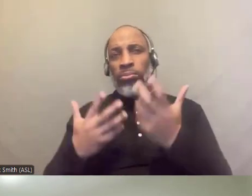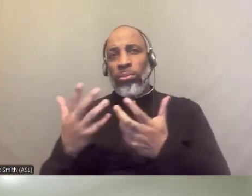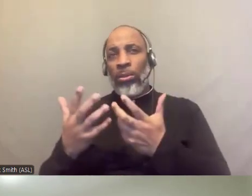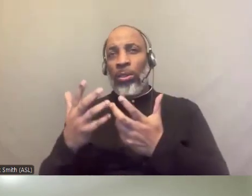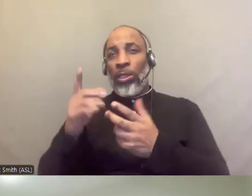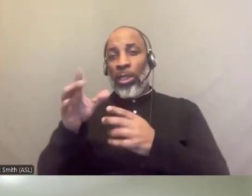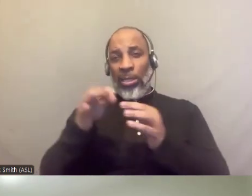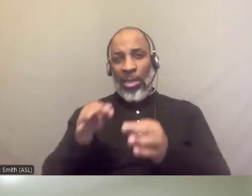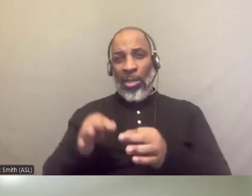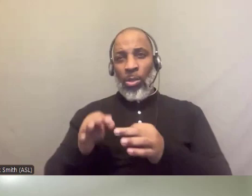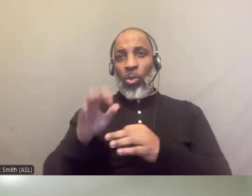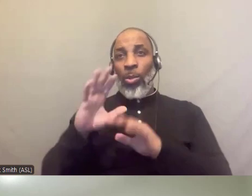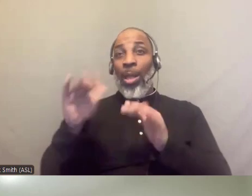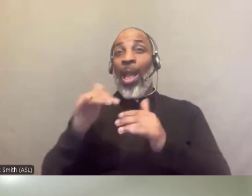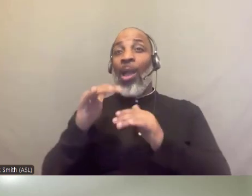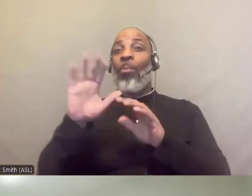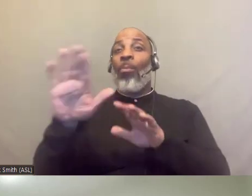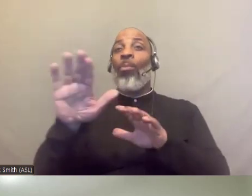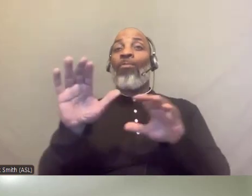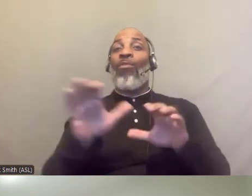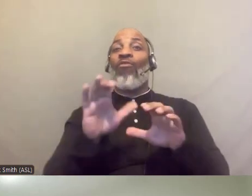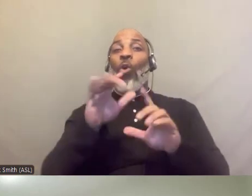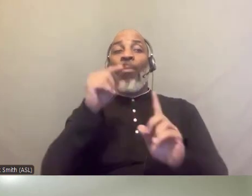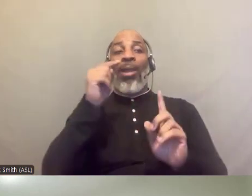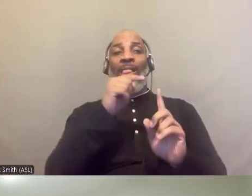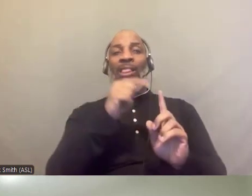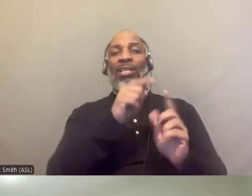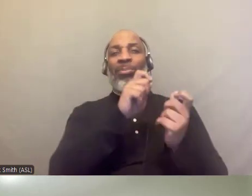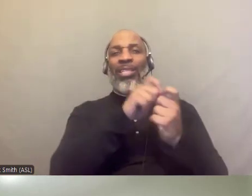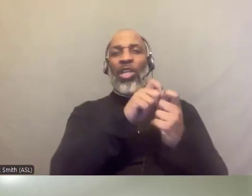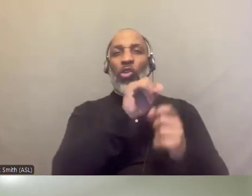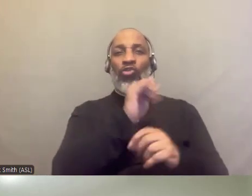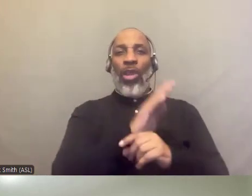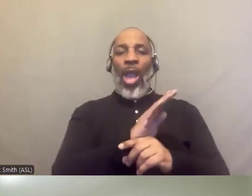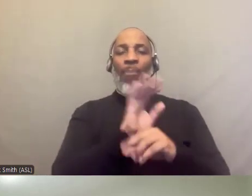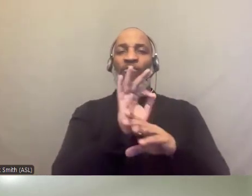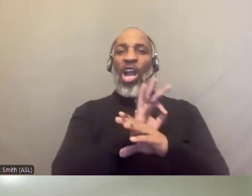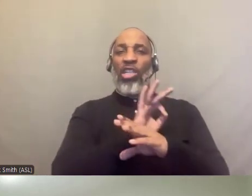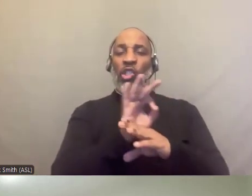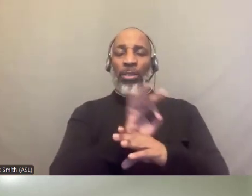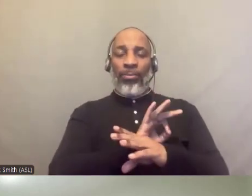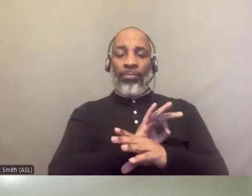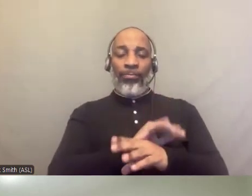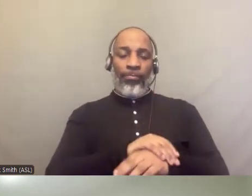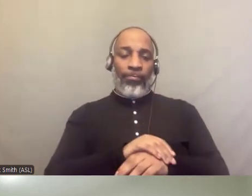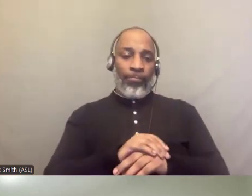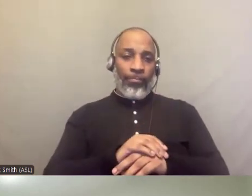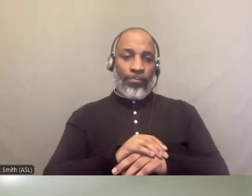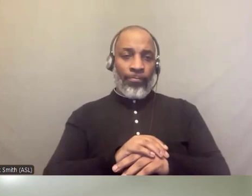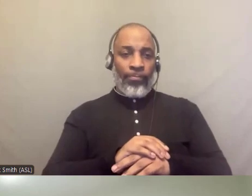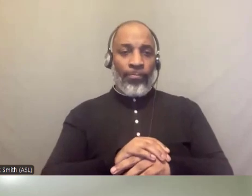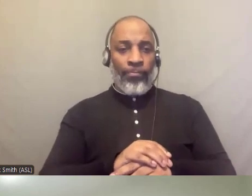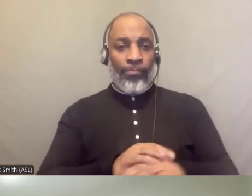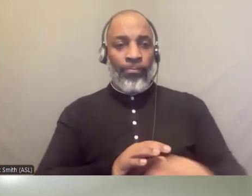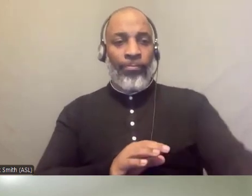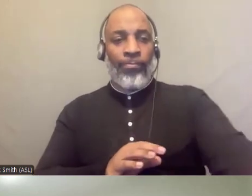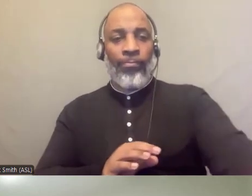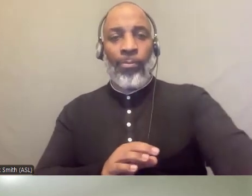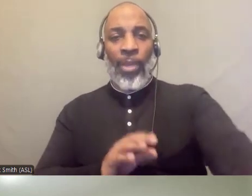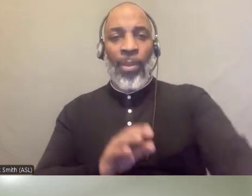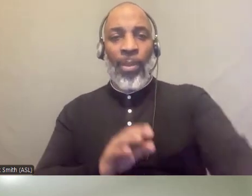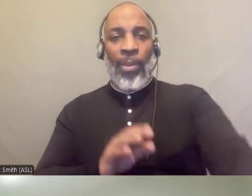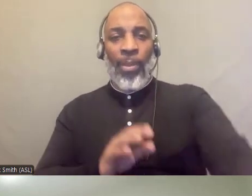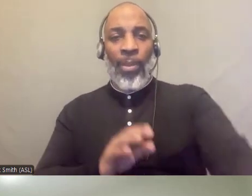to describe, please, how you would perform a certain job function. And that could and probably